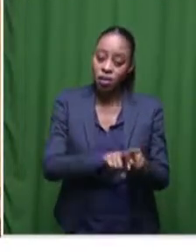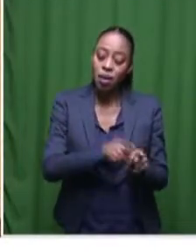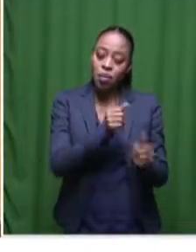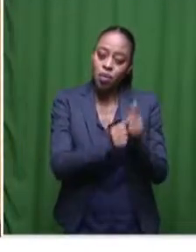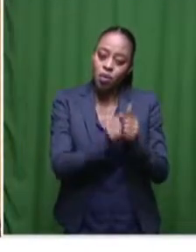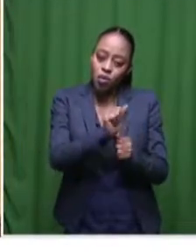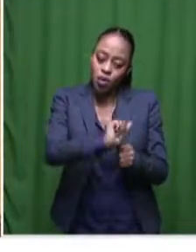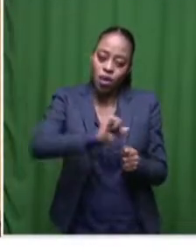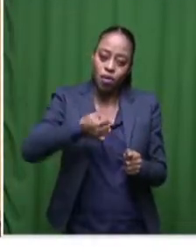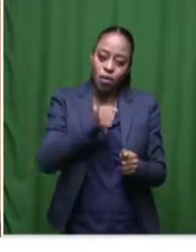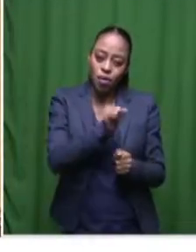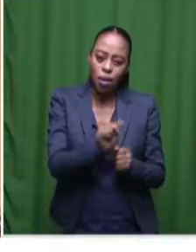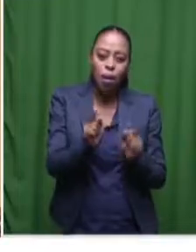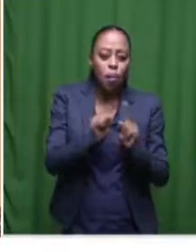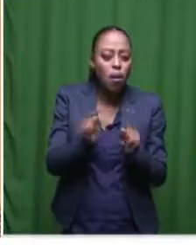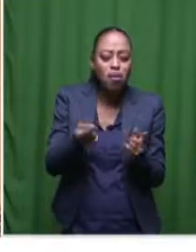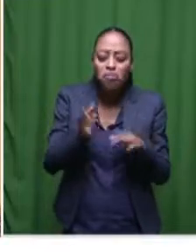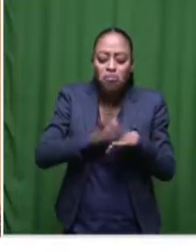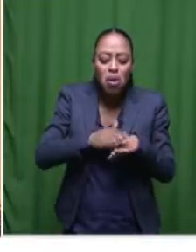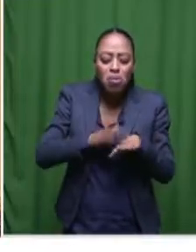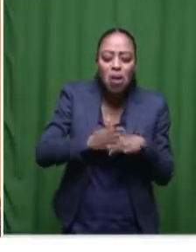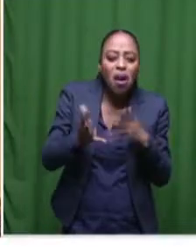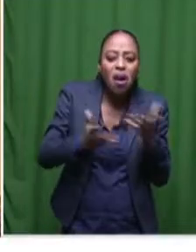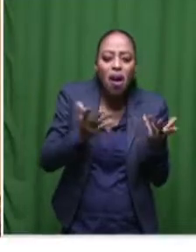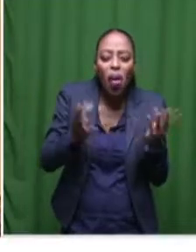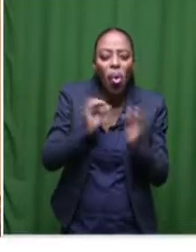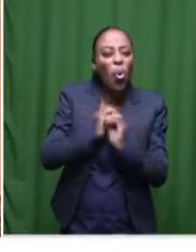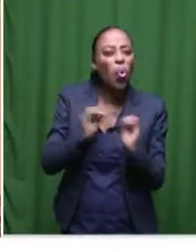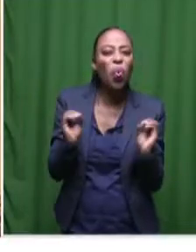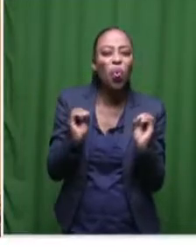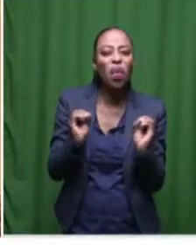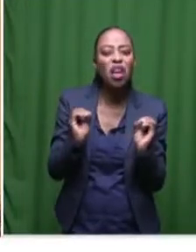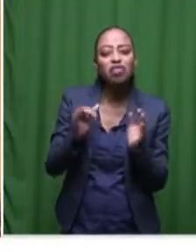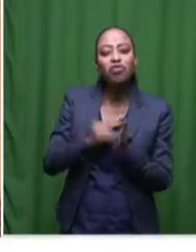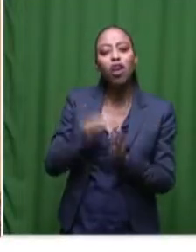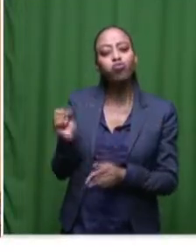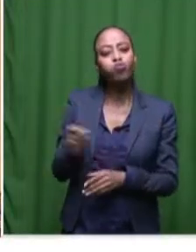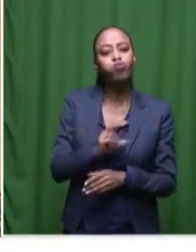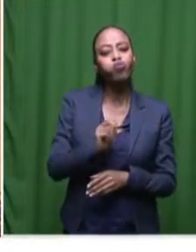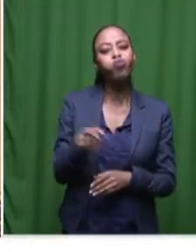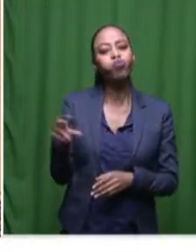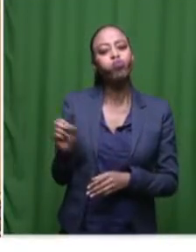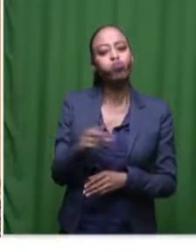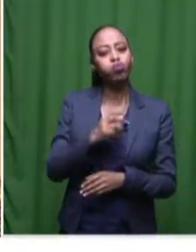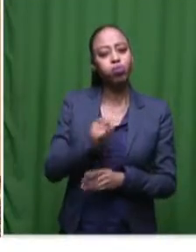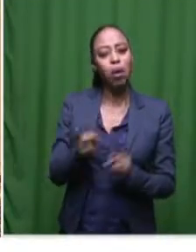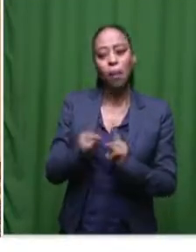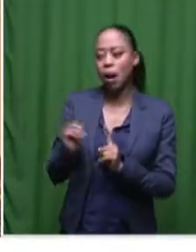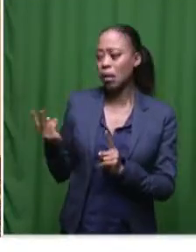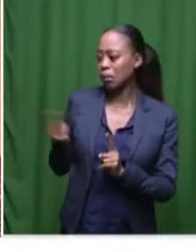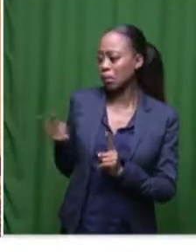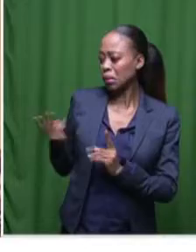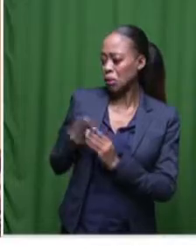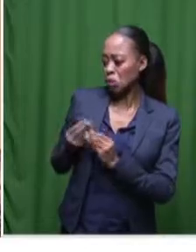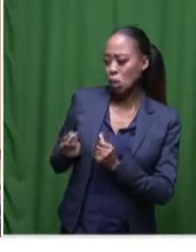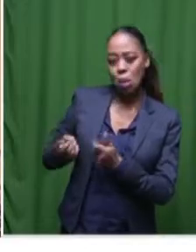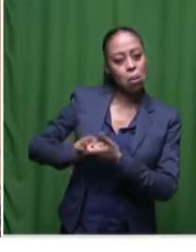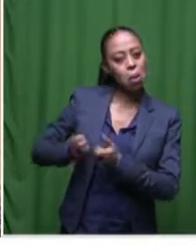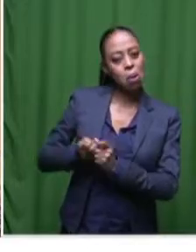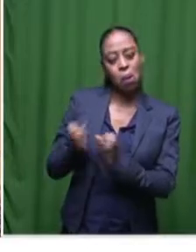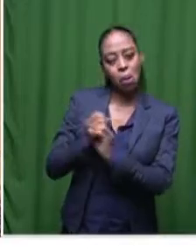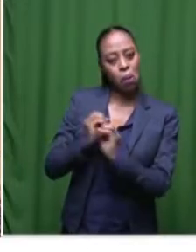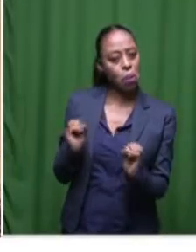there hasn't been a lot of indication of any type of reconciliation between them. It will be